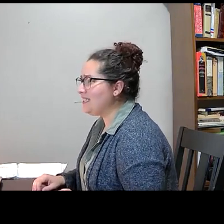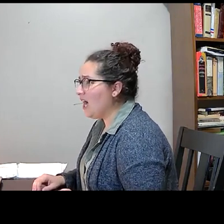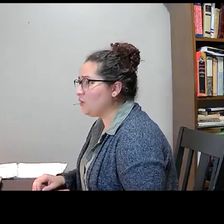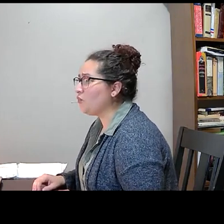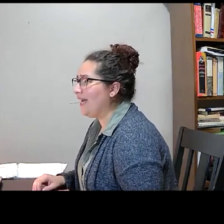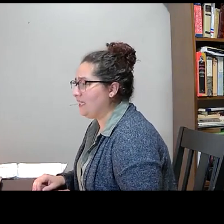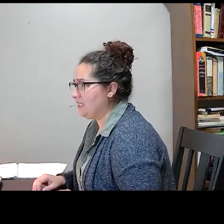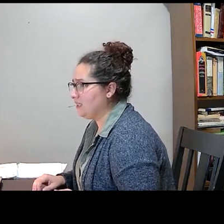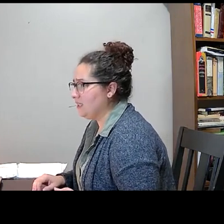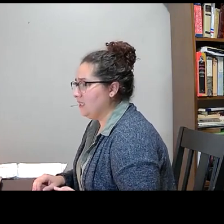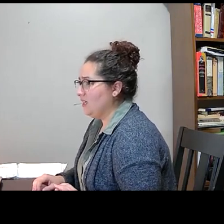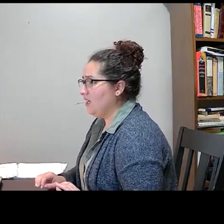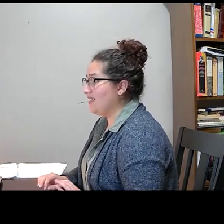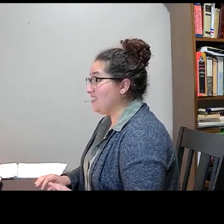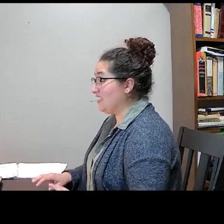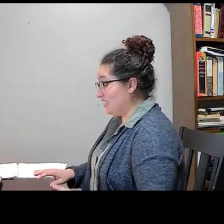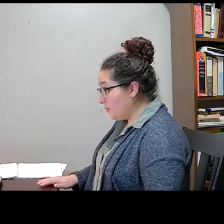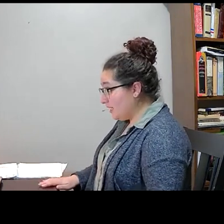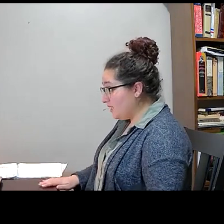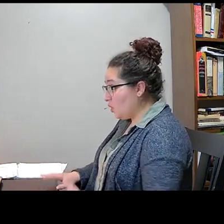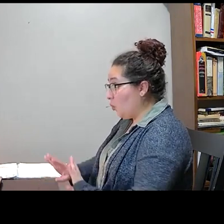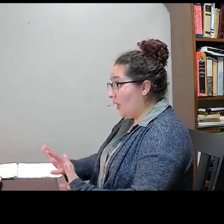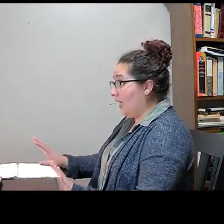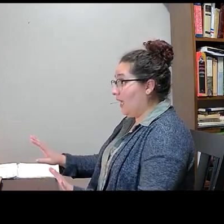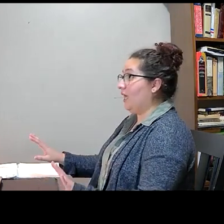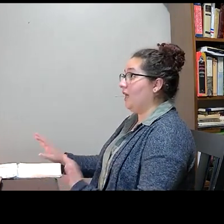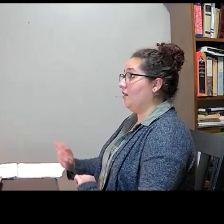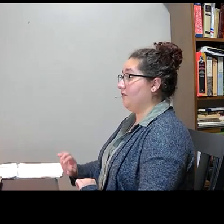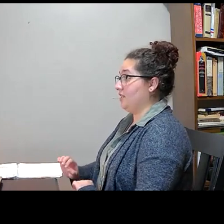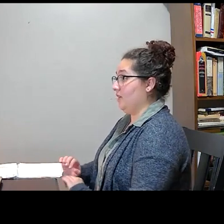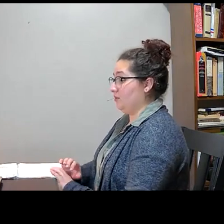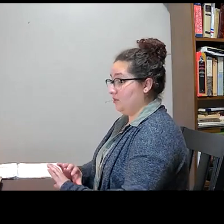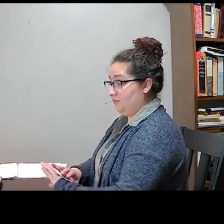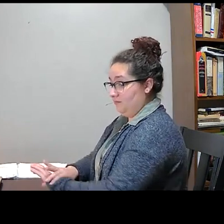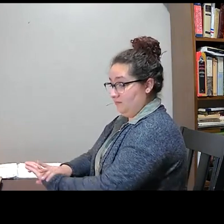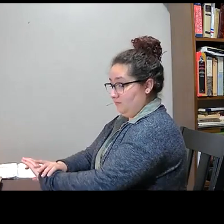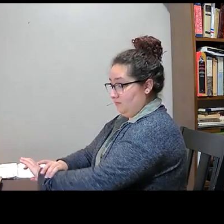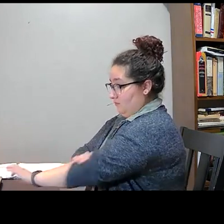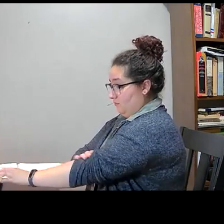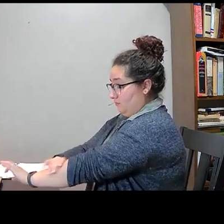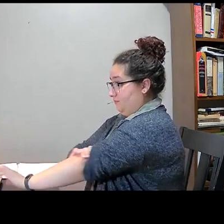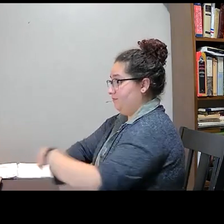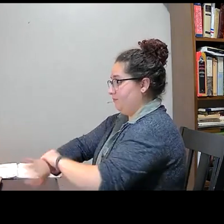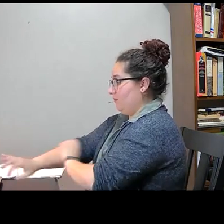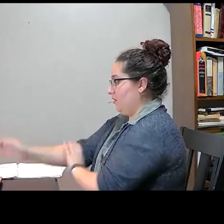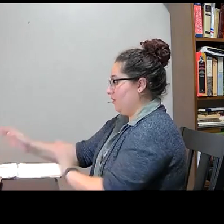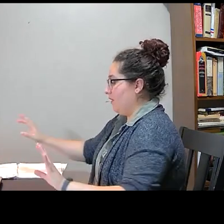That's not right. And celebrities, way off the table. Well, what do we do?